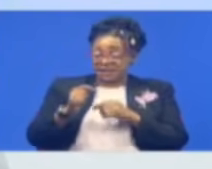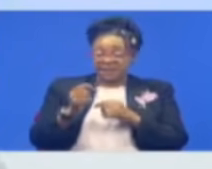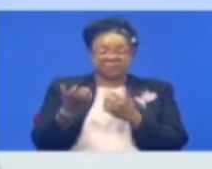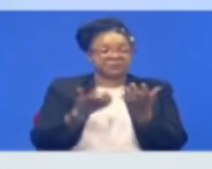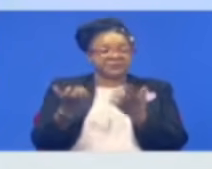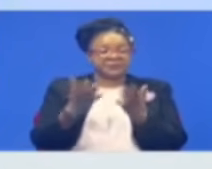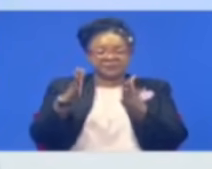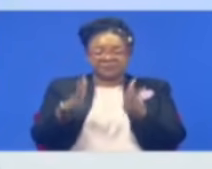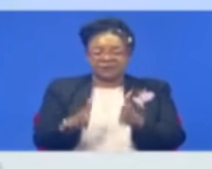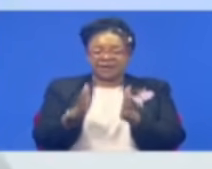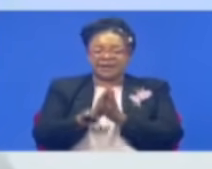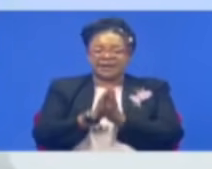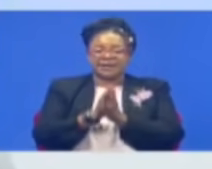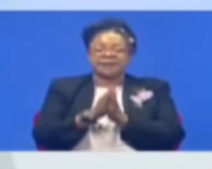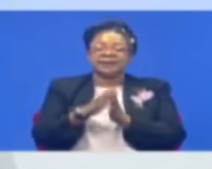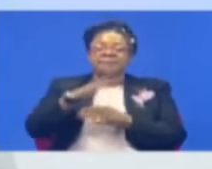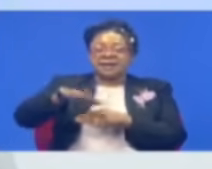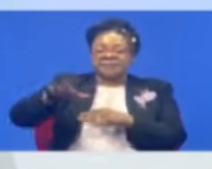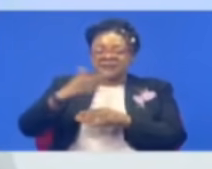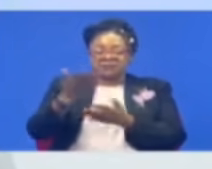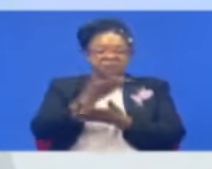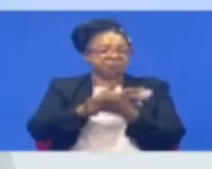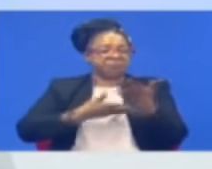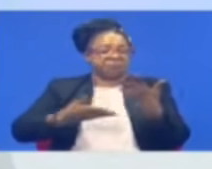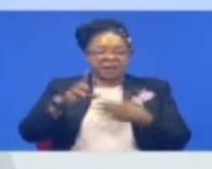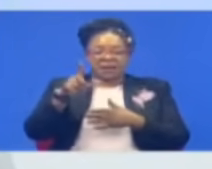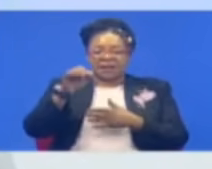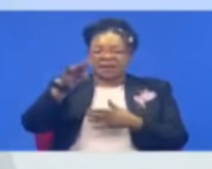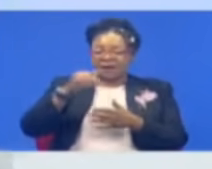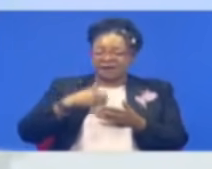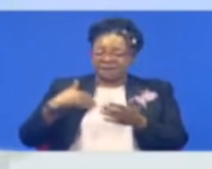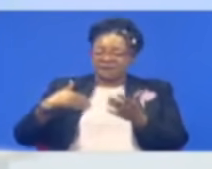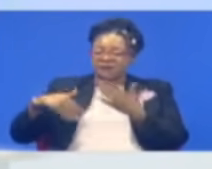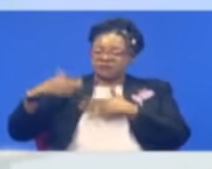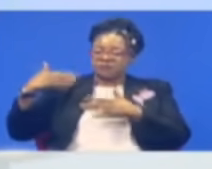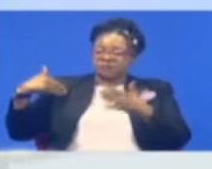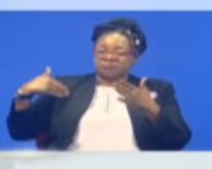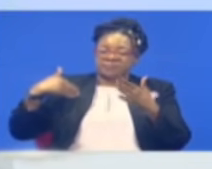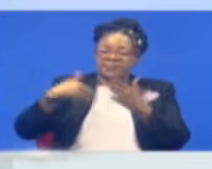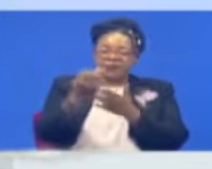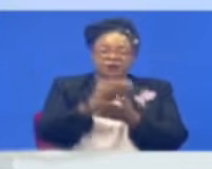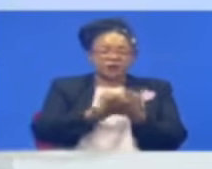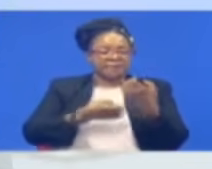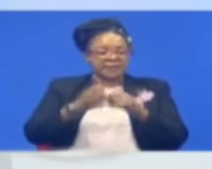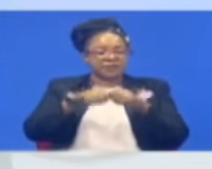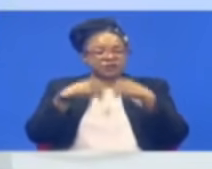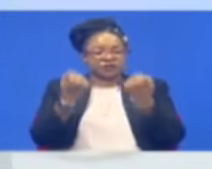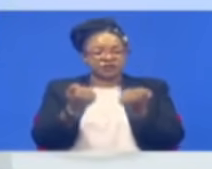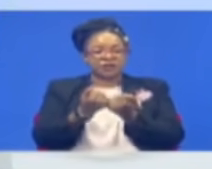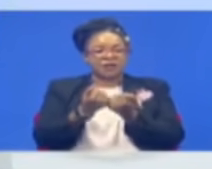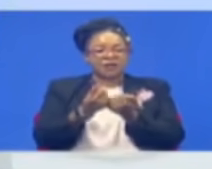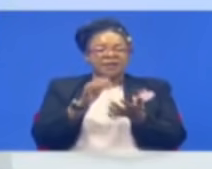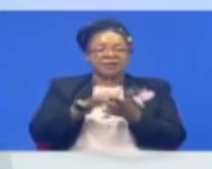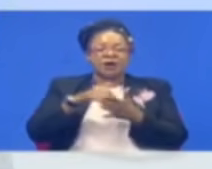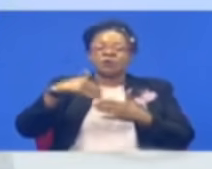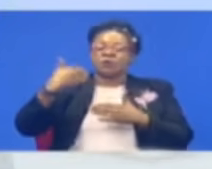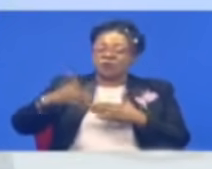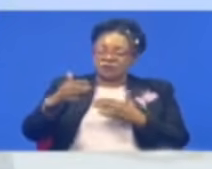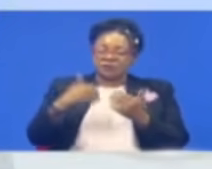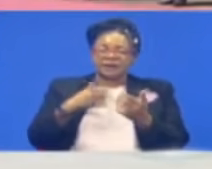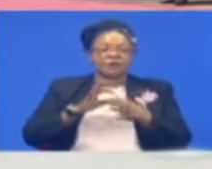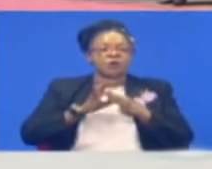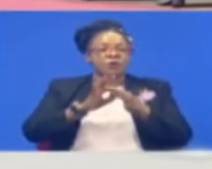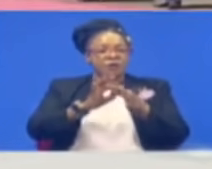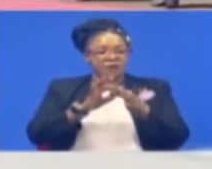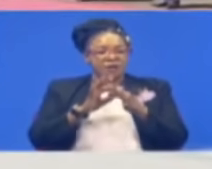to Parliament. Leila Mohammed looks back at the historical ties, both economic and social, that have not always been cordial.